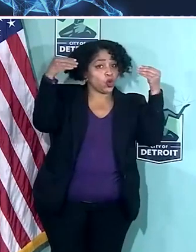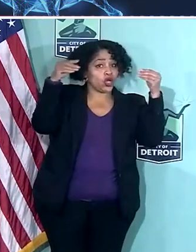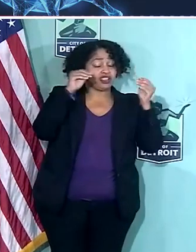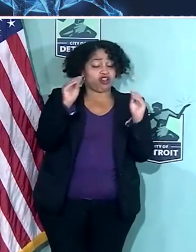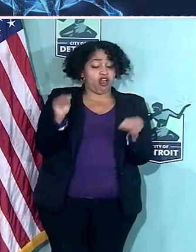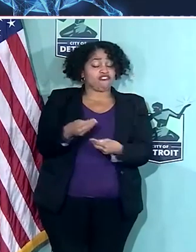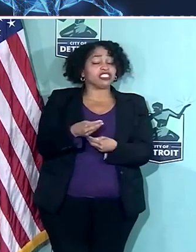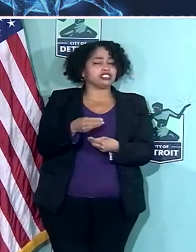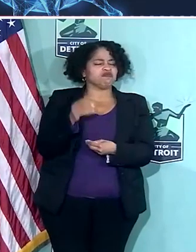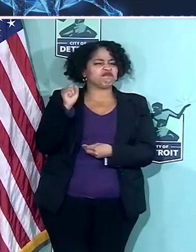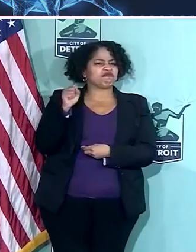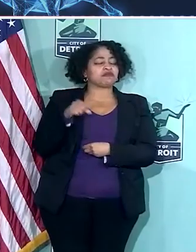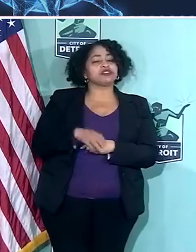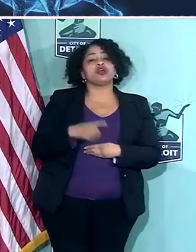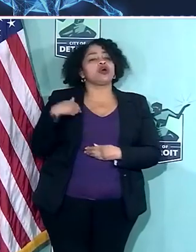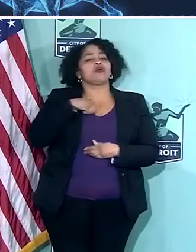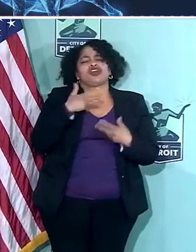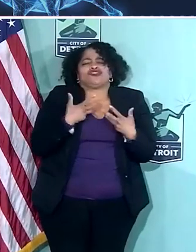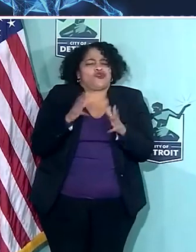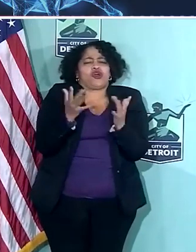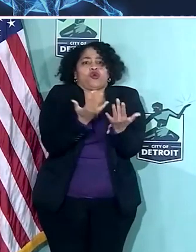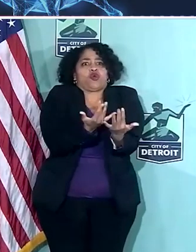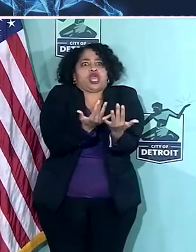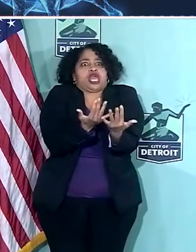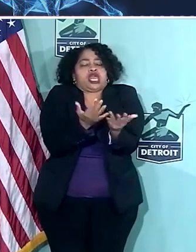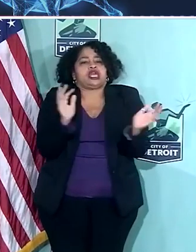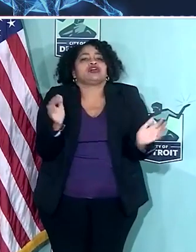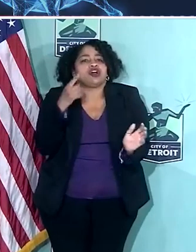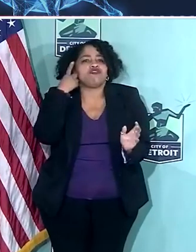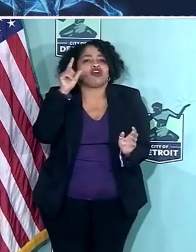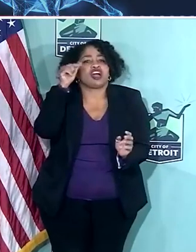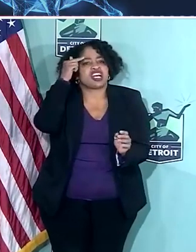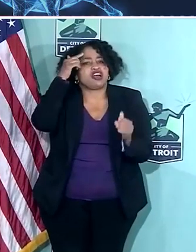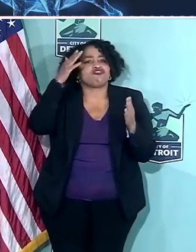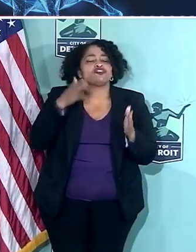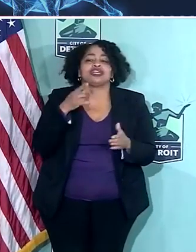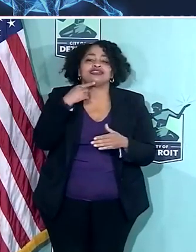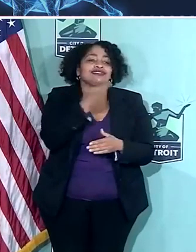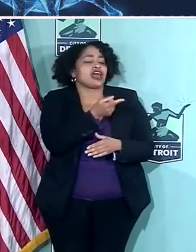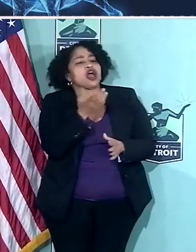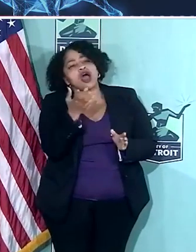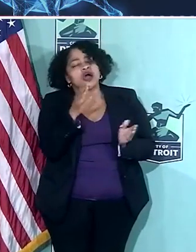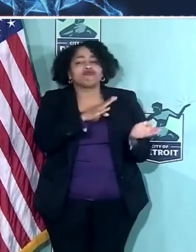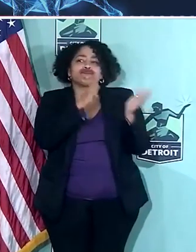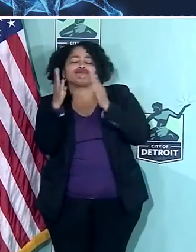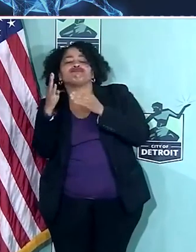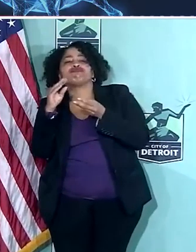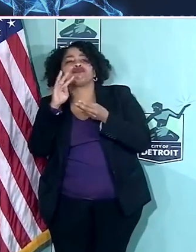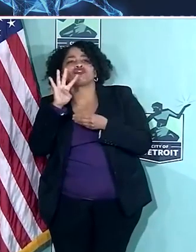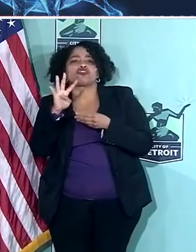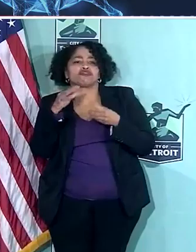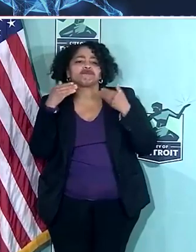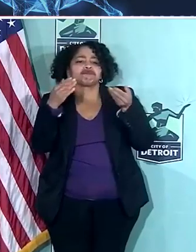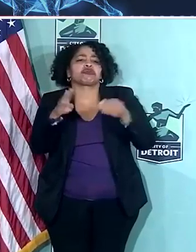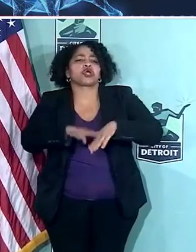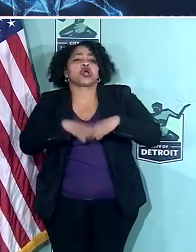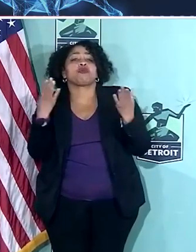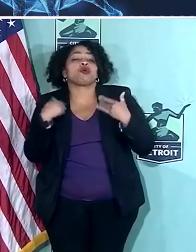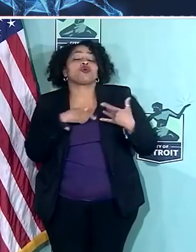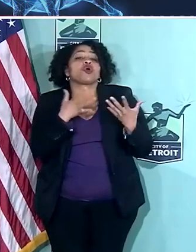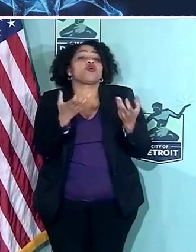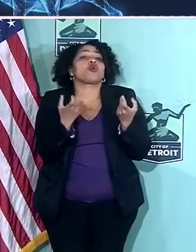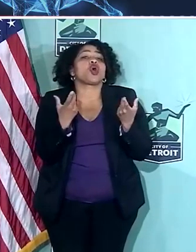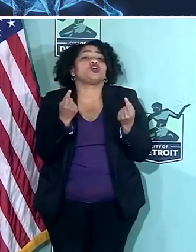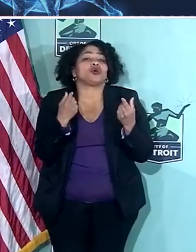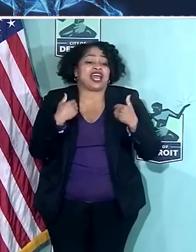And so we don't want to wait for the governor to say it's phase 4, go ahead and open. What we wanted to do